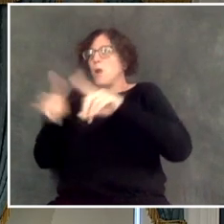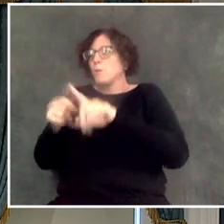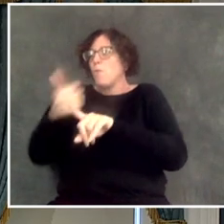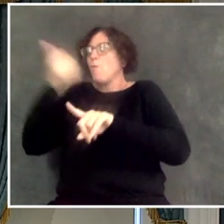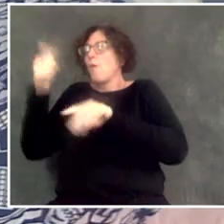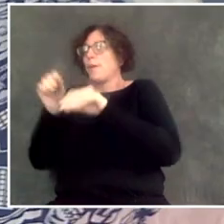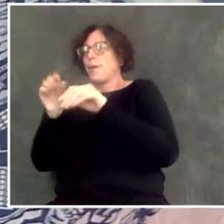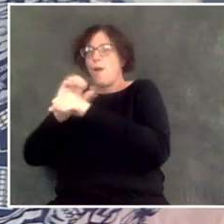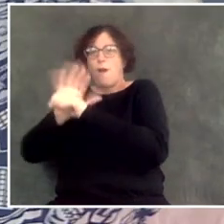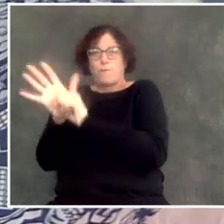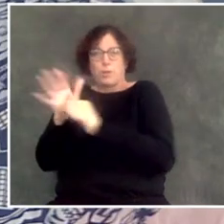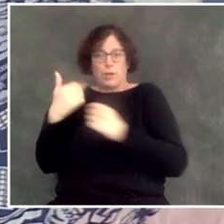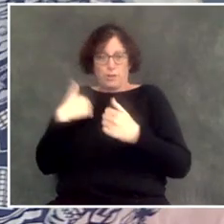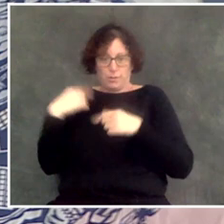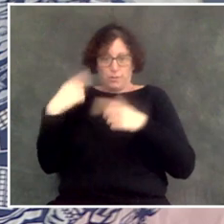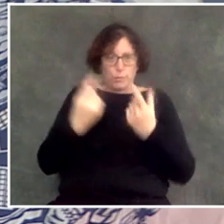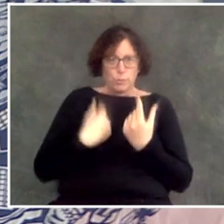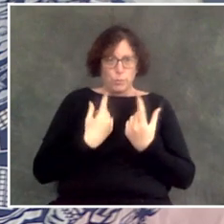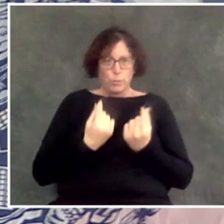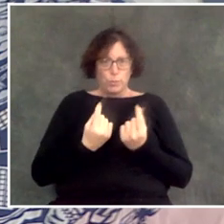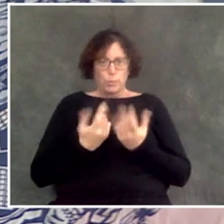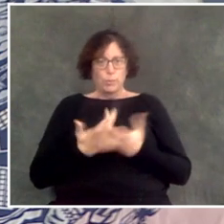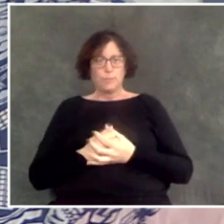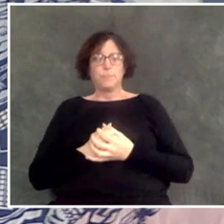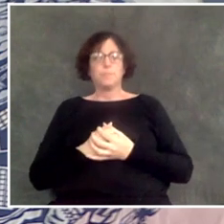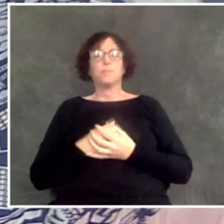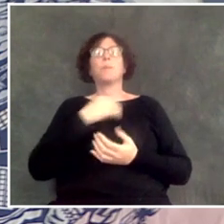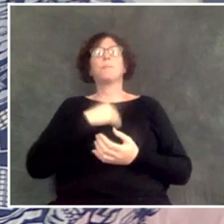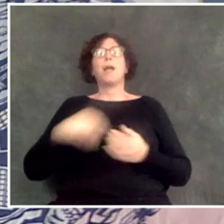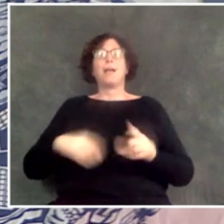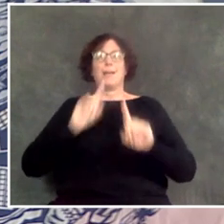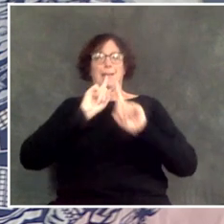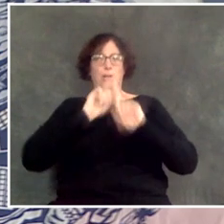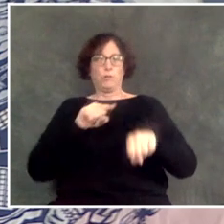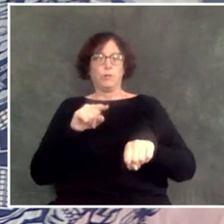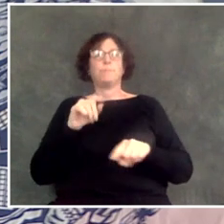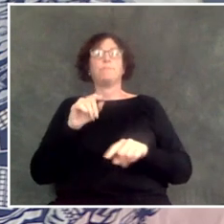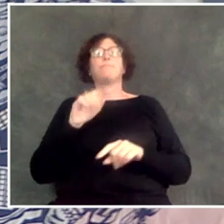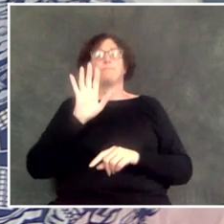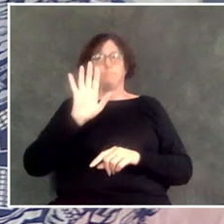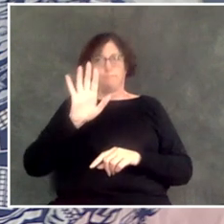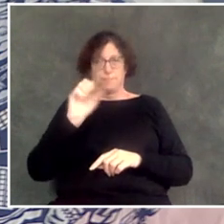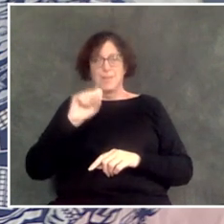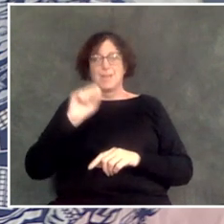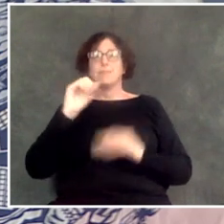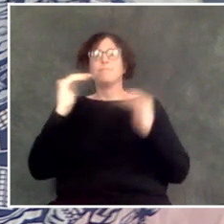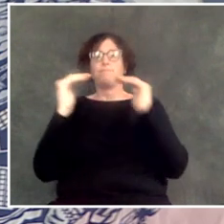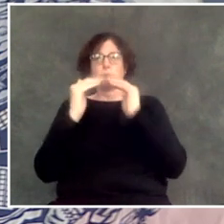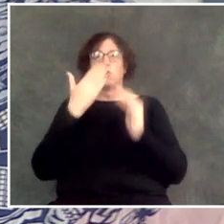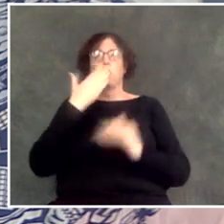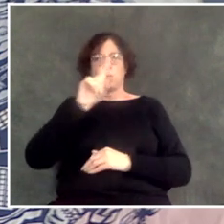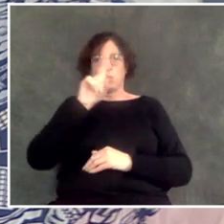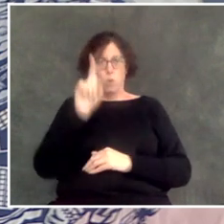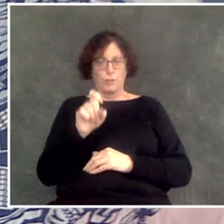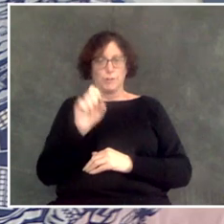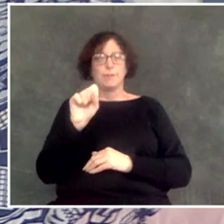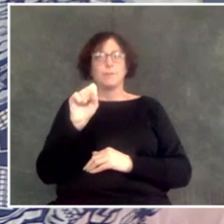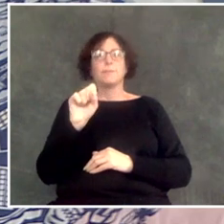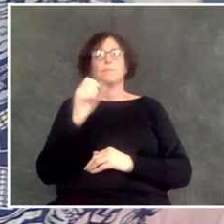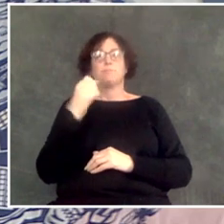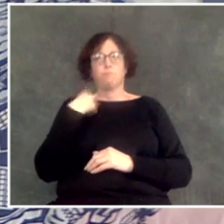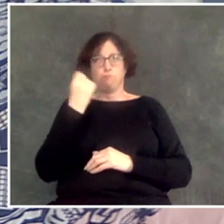question, and I don't mean this in any way to be disrespectful. I really don't. It's a peacetime